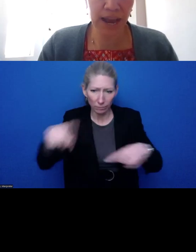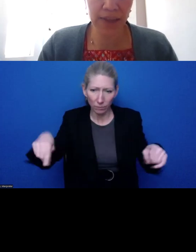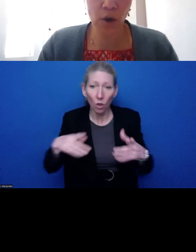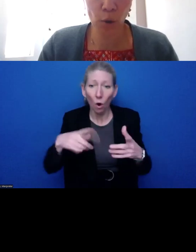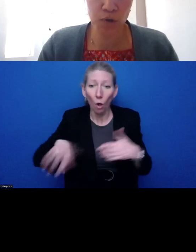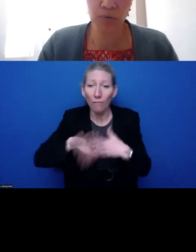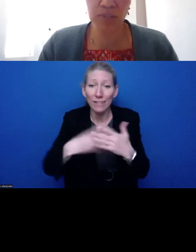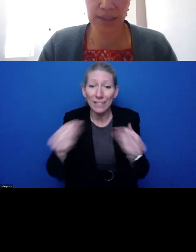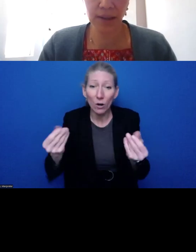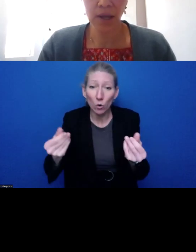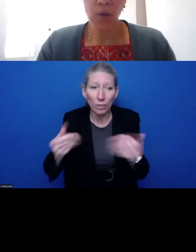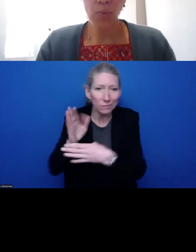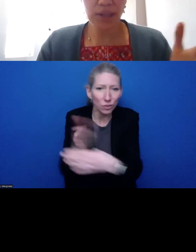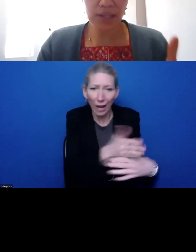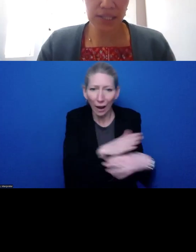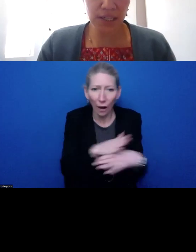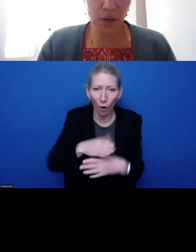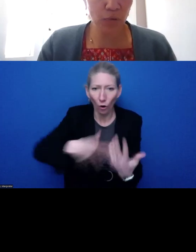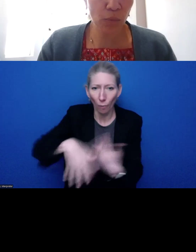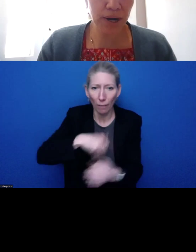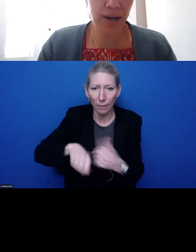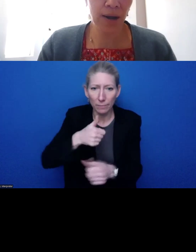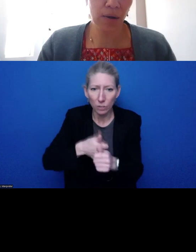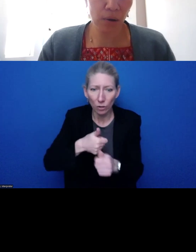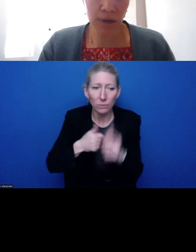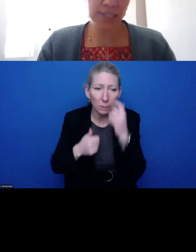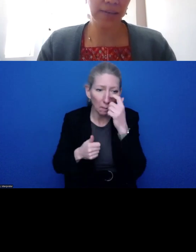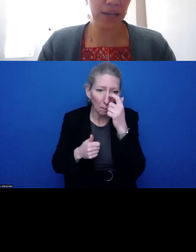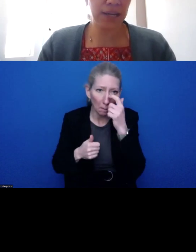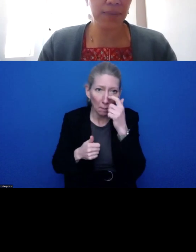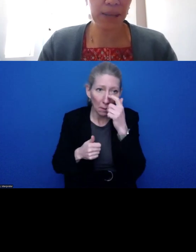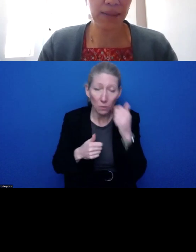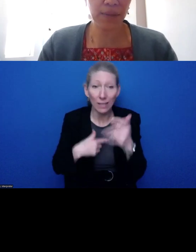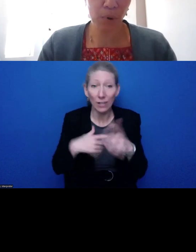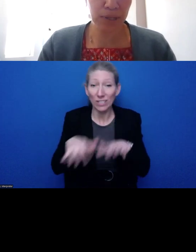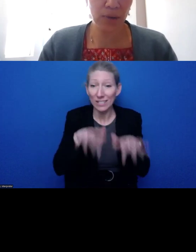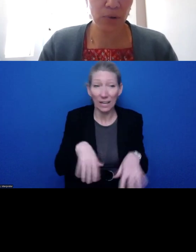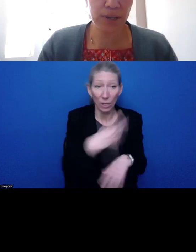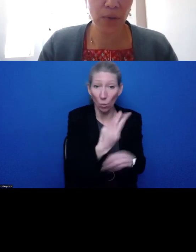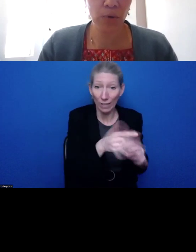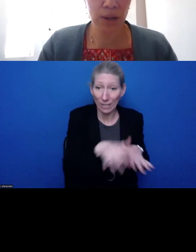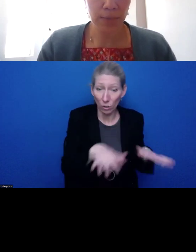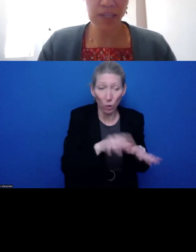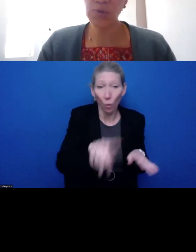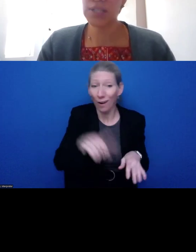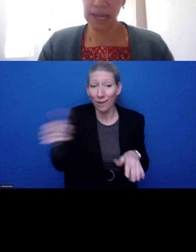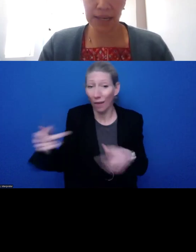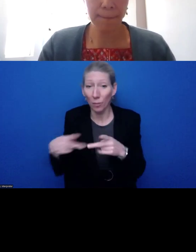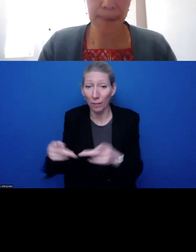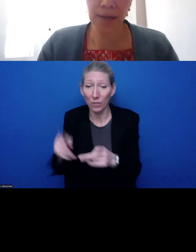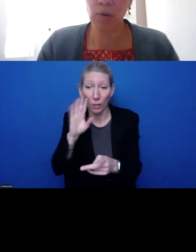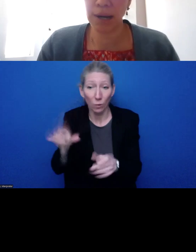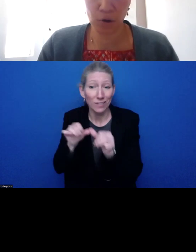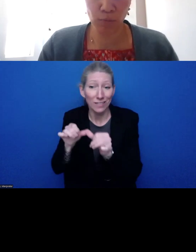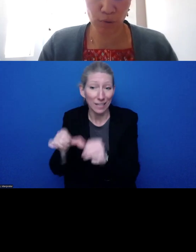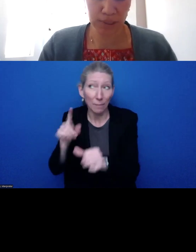so they had the option to settle within the city of Gumarcaj or settle in a dependent polity where they would be sustained